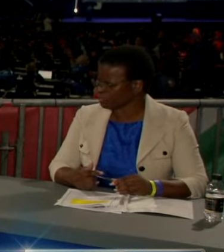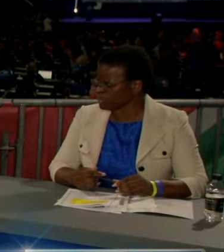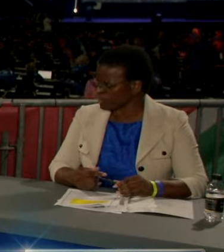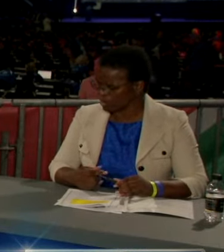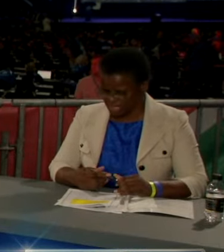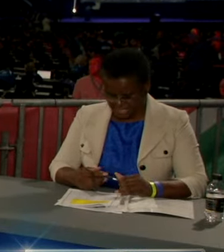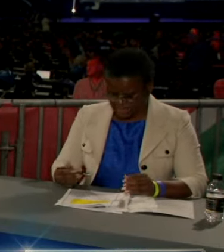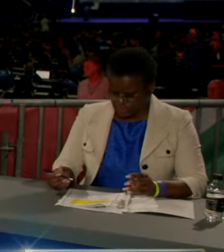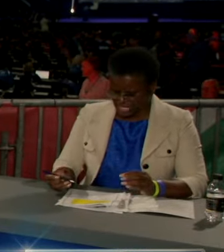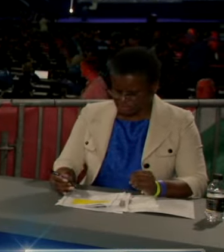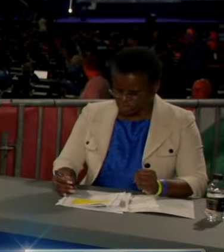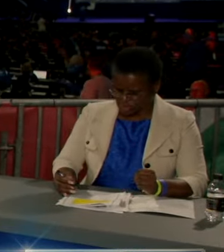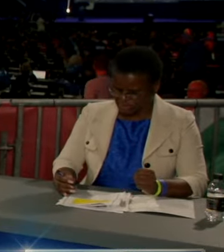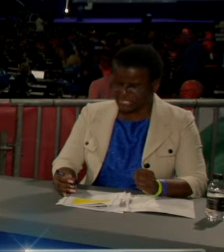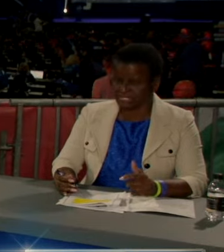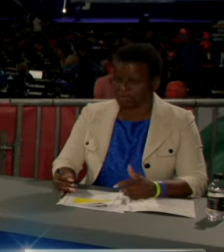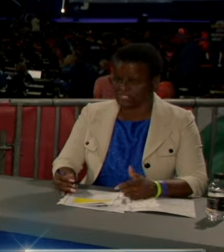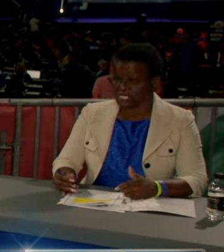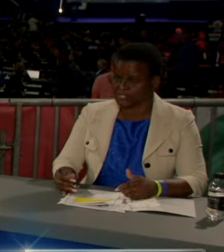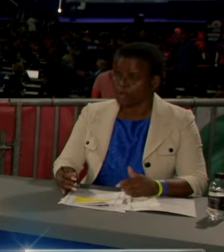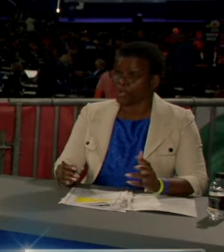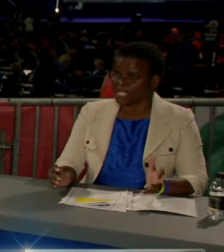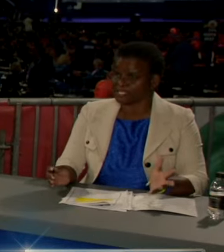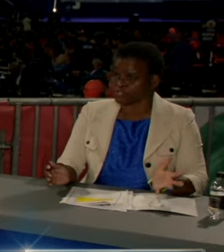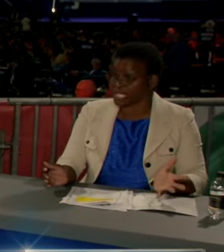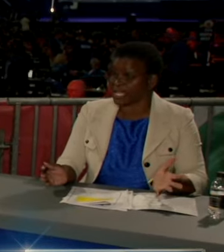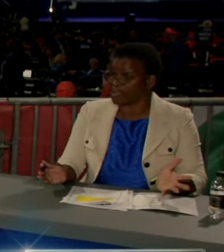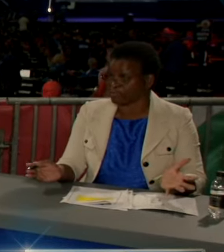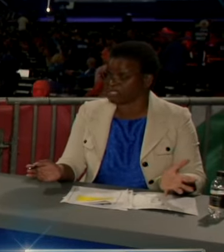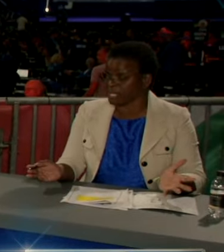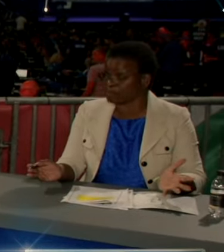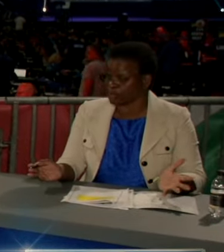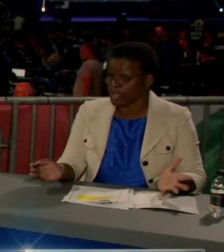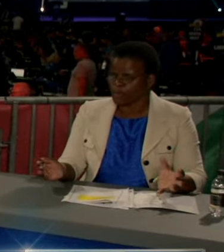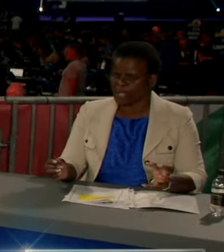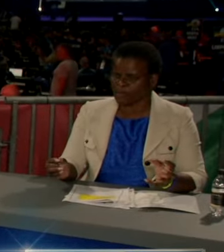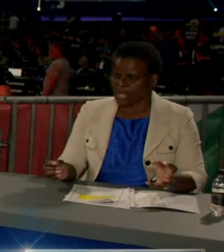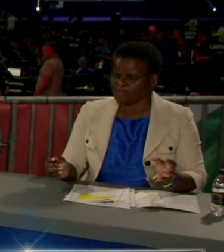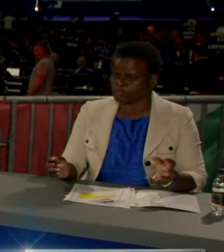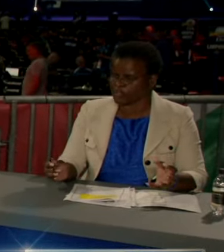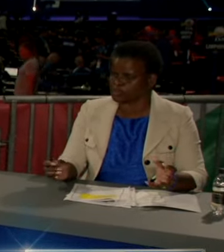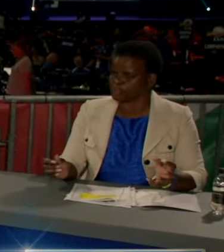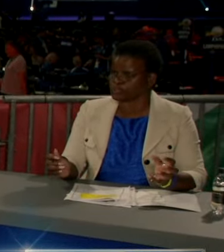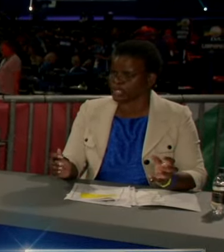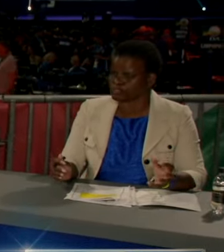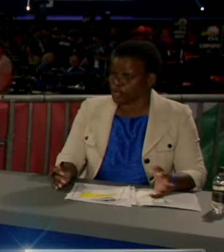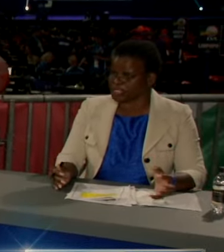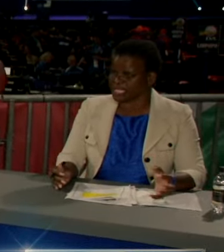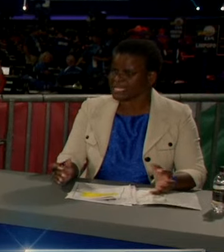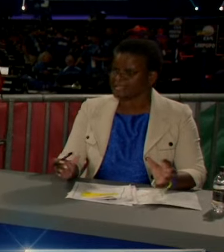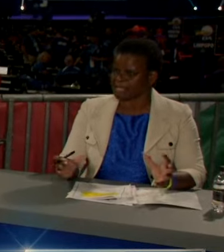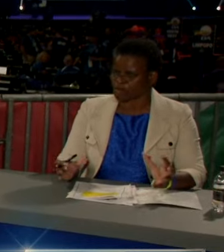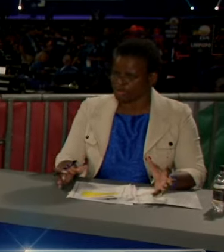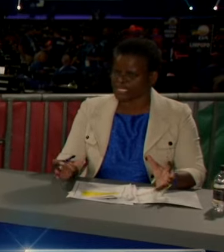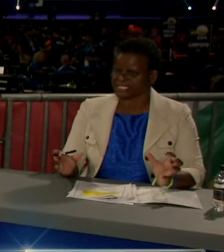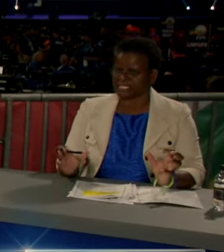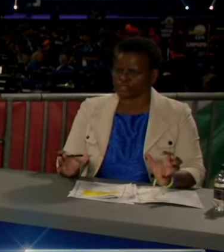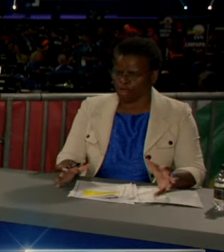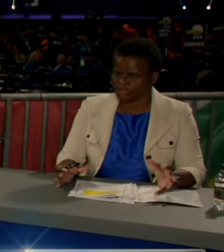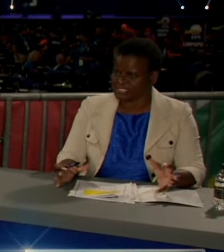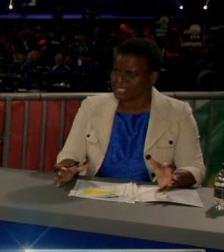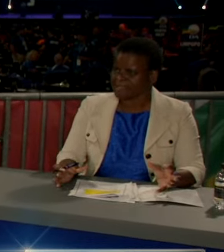the to the presiding officers. We today, for example, we were responsible to ensure that the